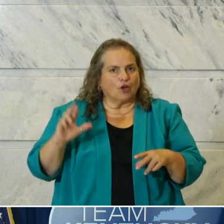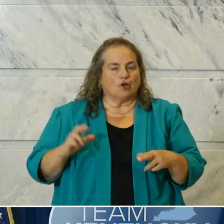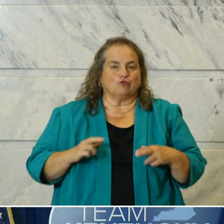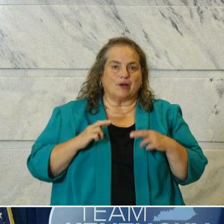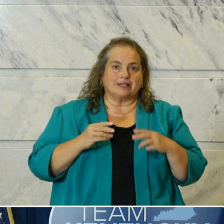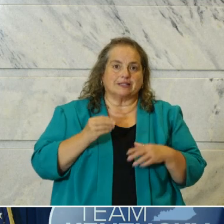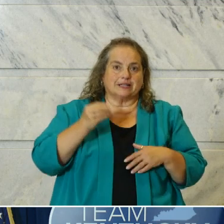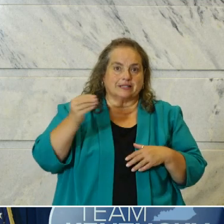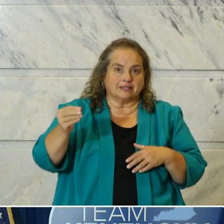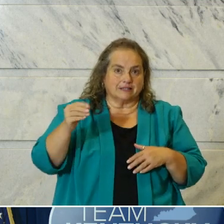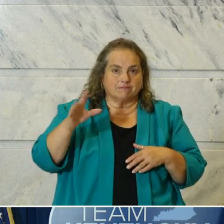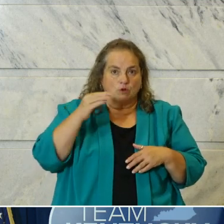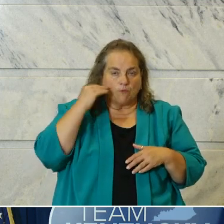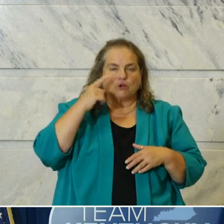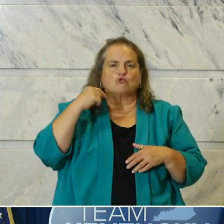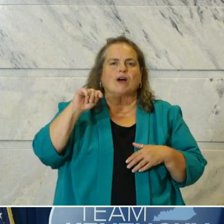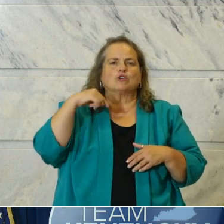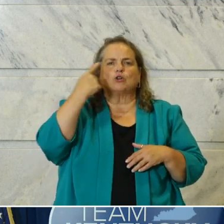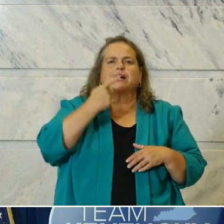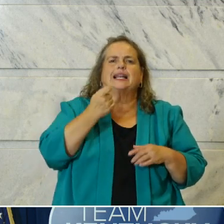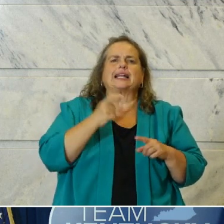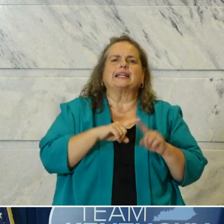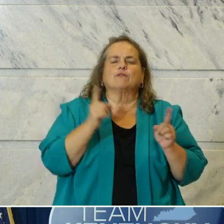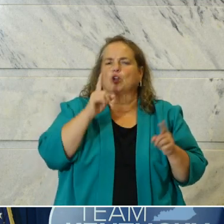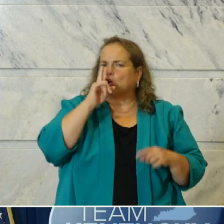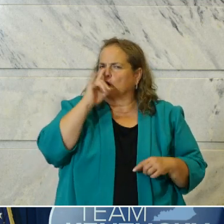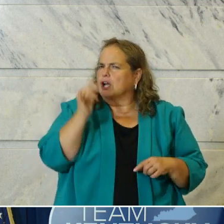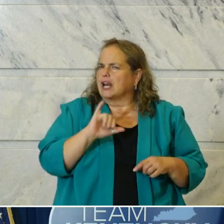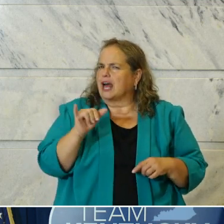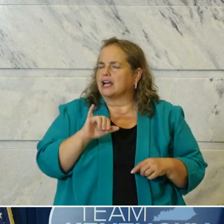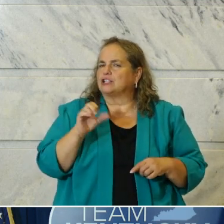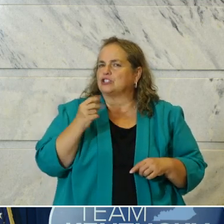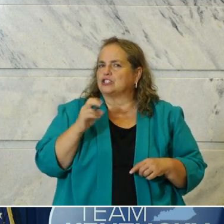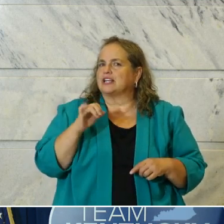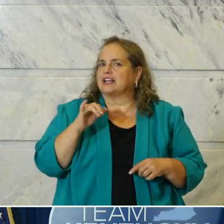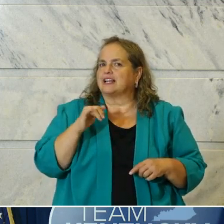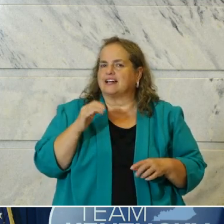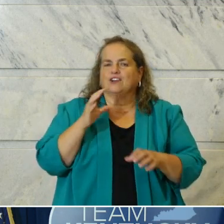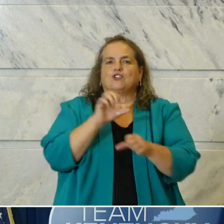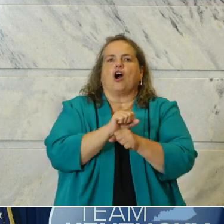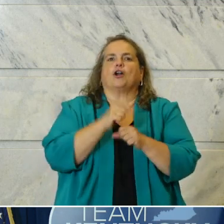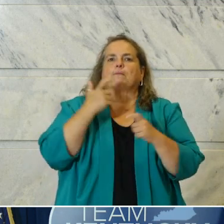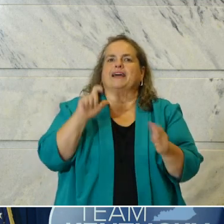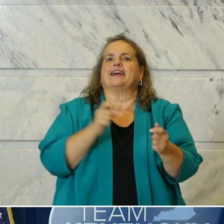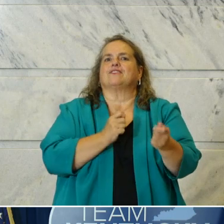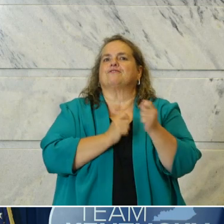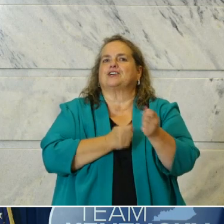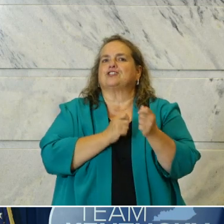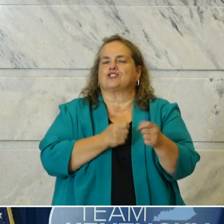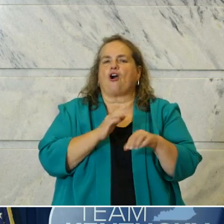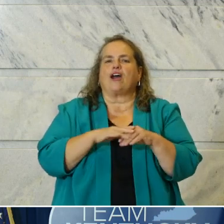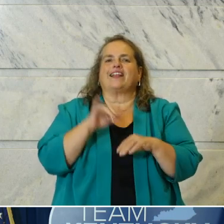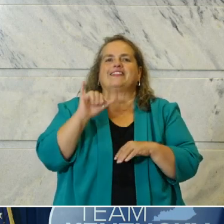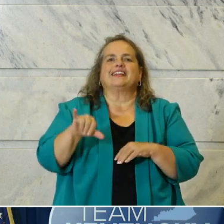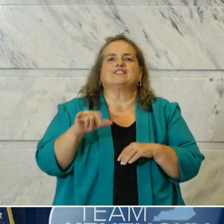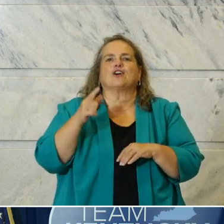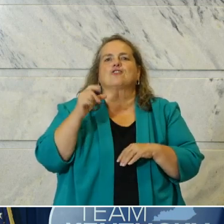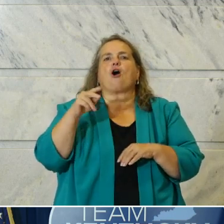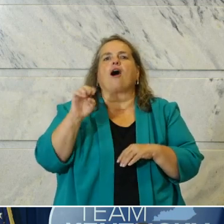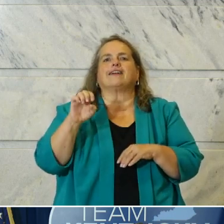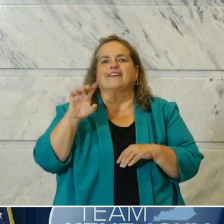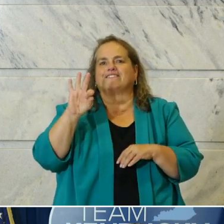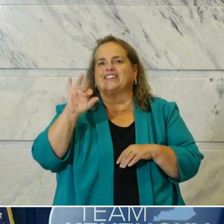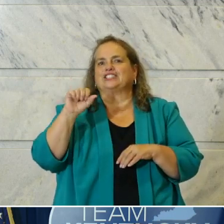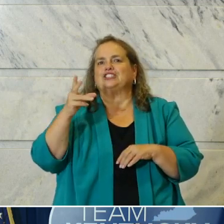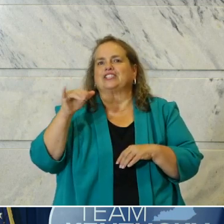little bit different. It looks like she has caught a great fish in this gone fishing, and you can tell